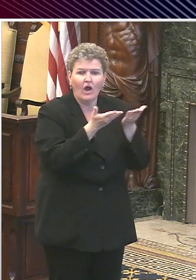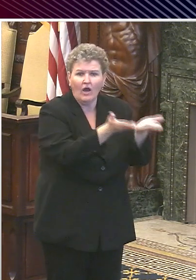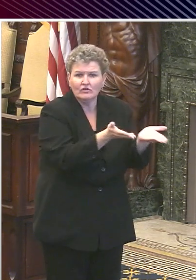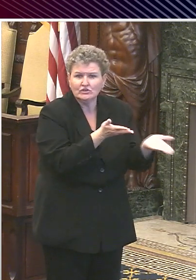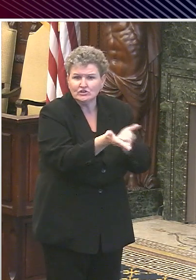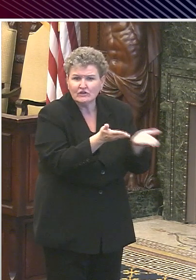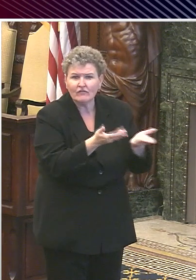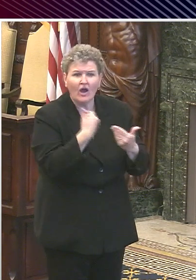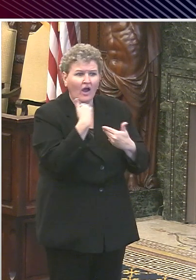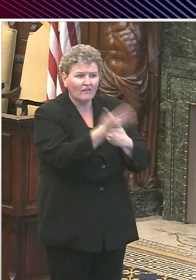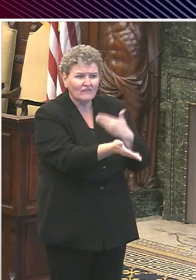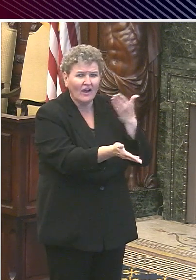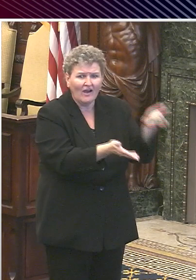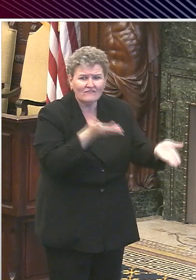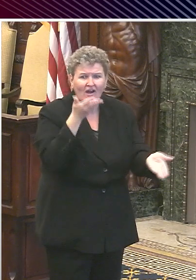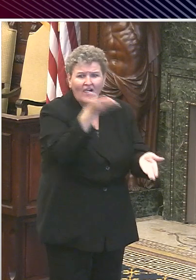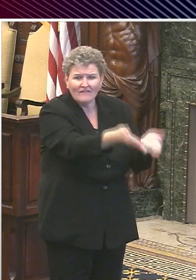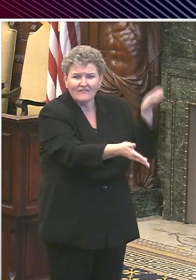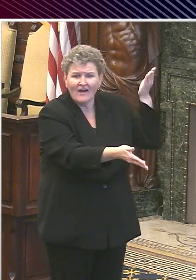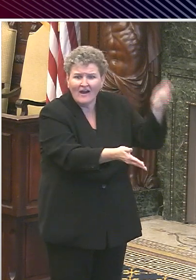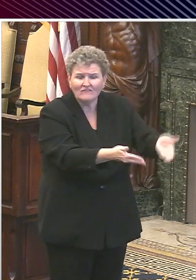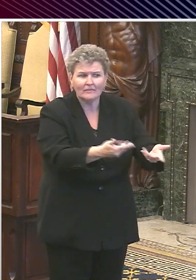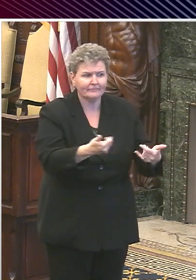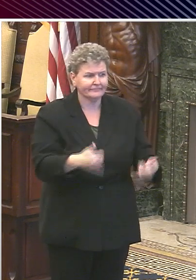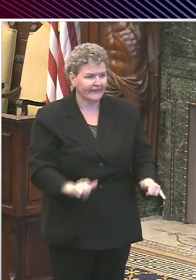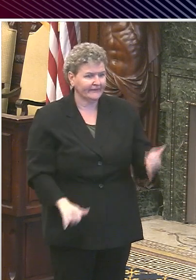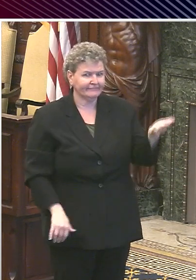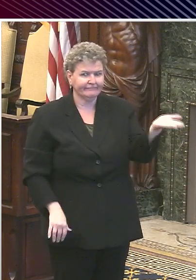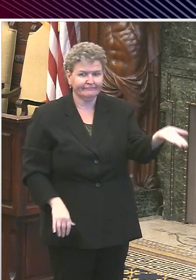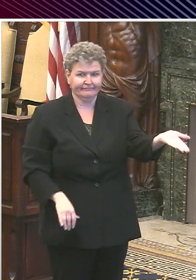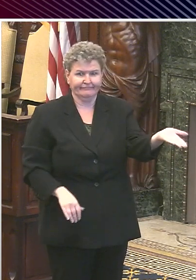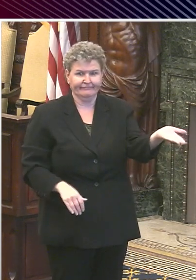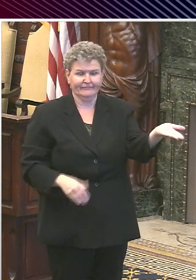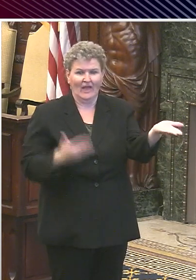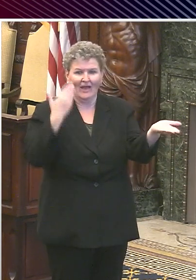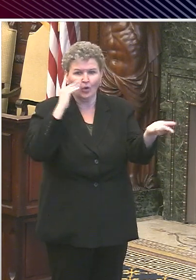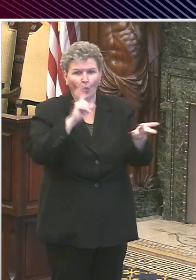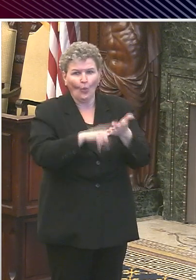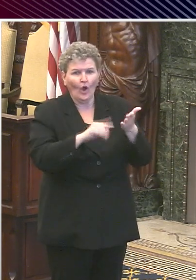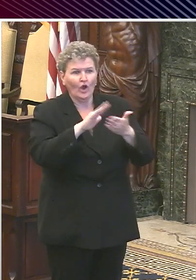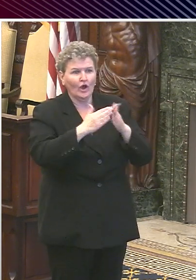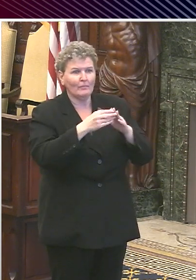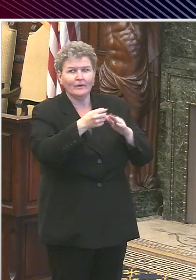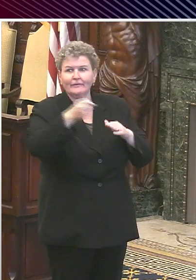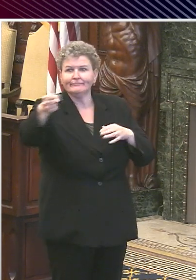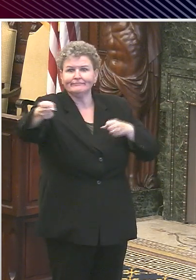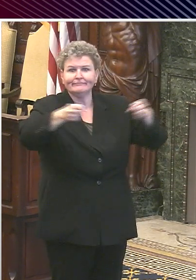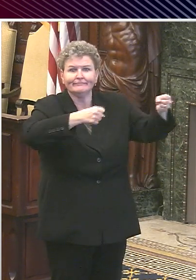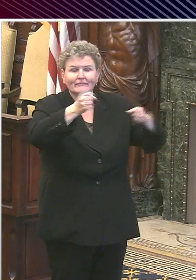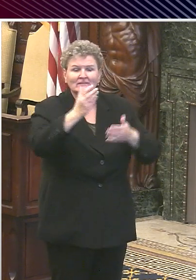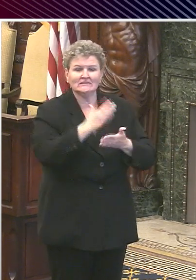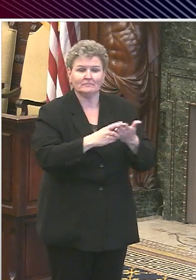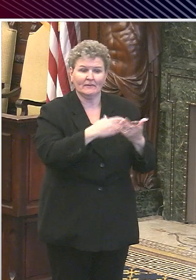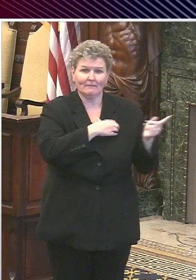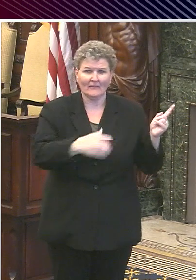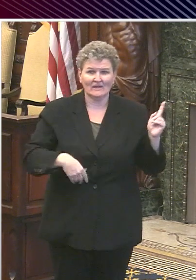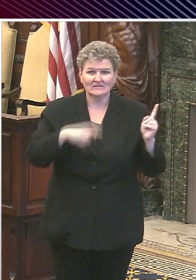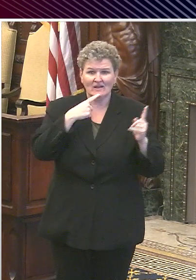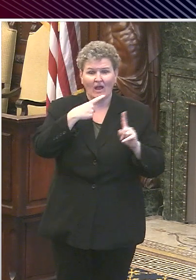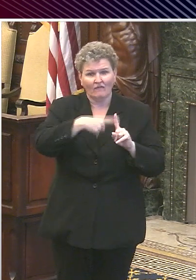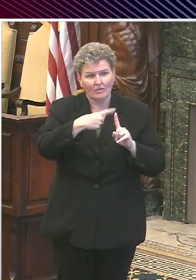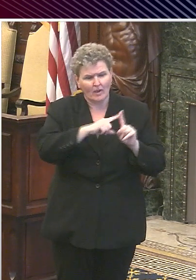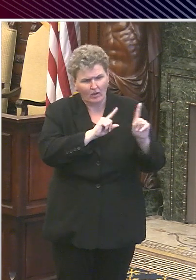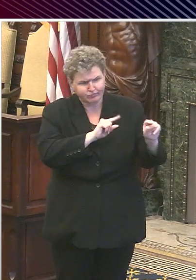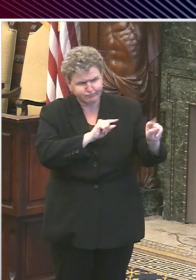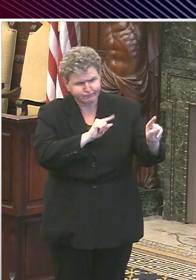offer, no matter when that is or what type of activities they're doing. Like the mayor said, we've been doing that for the past 3 months. We're going to continue to do